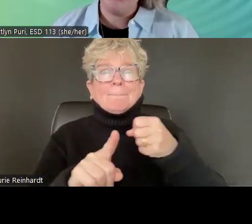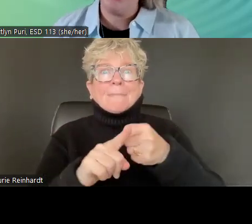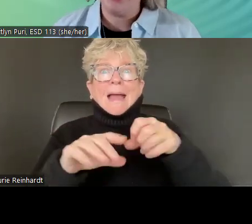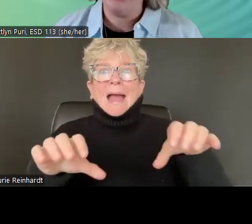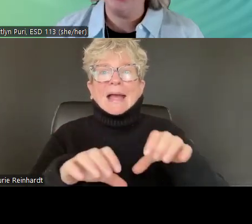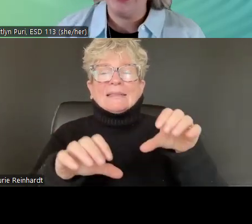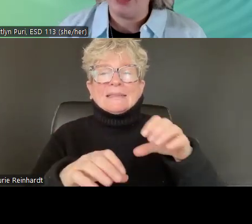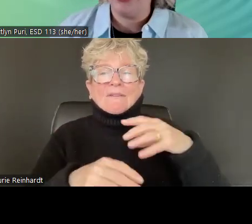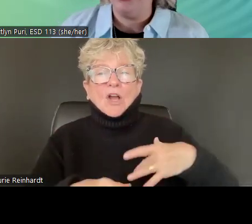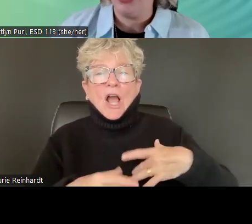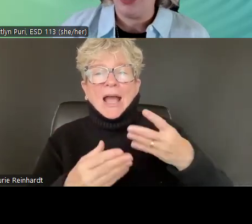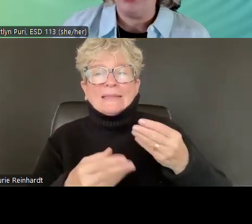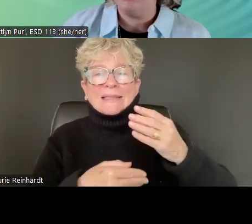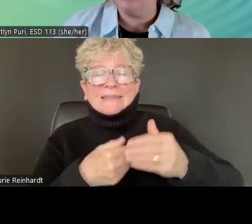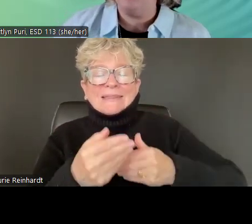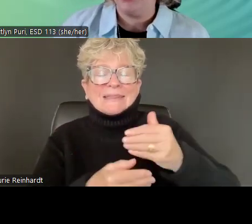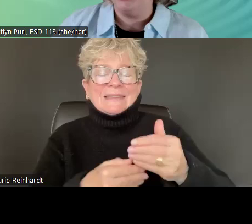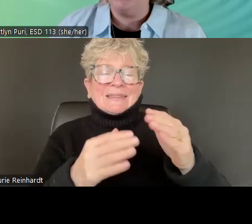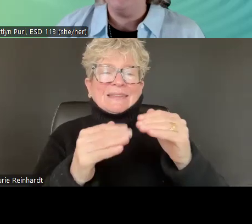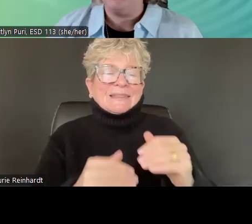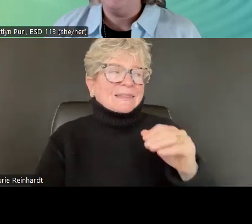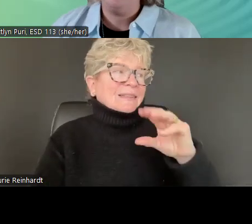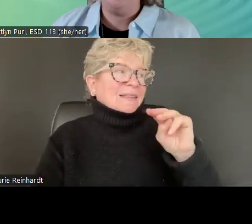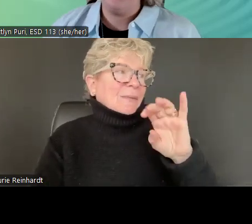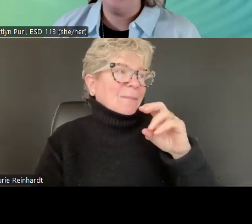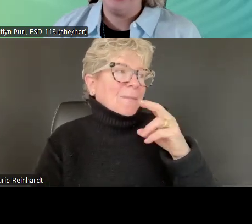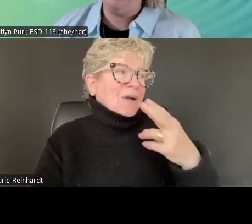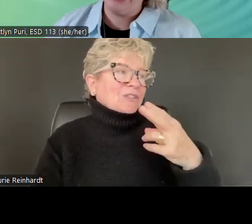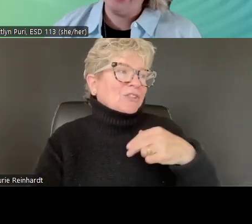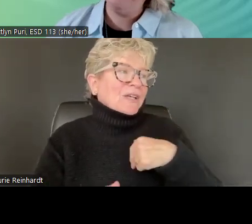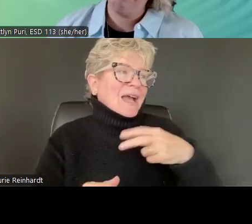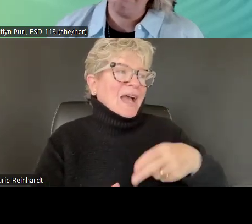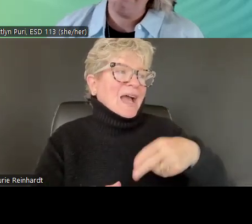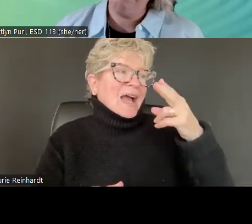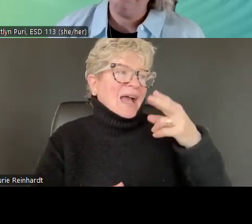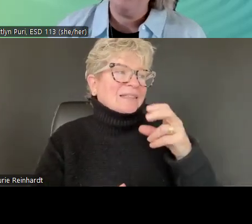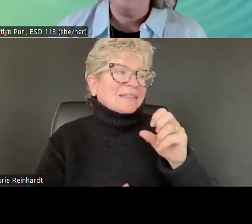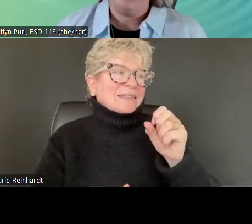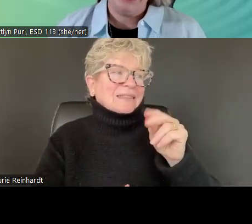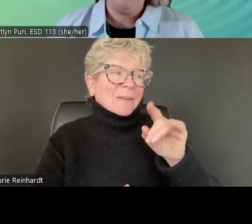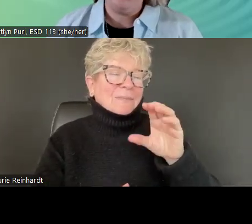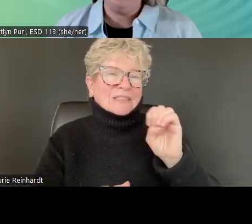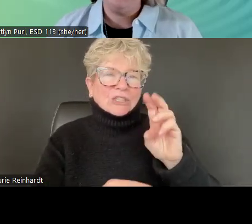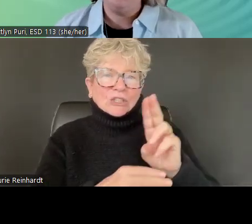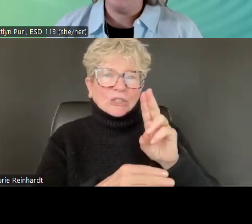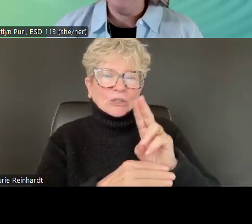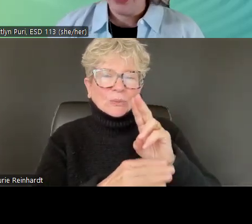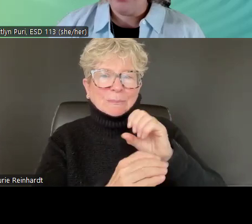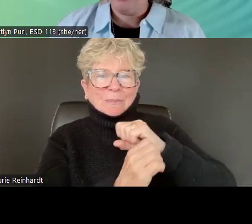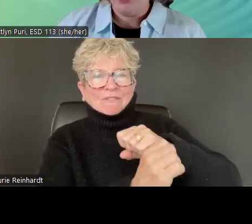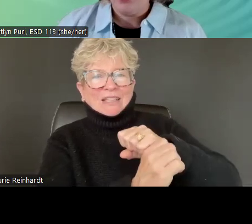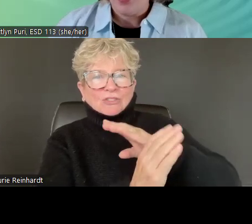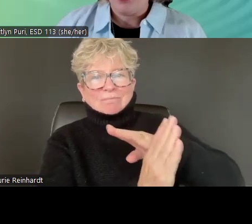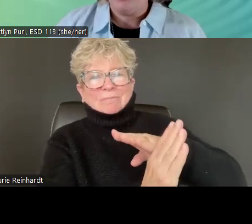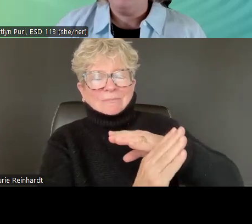March is our Natural High Substance Use Prevention campaign. April is